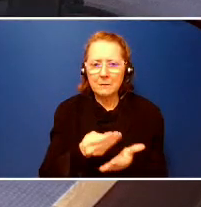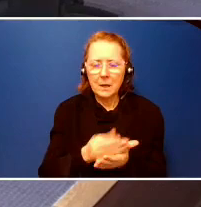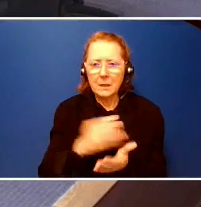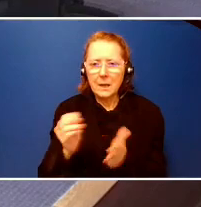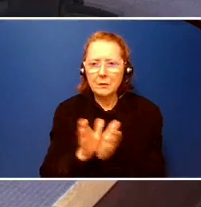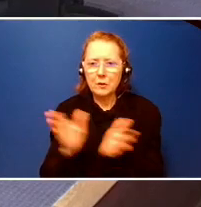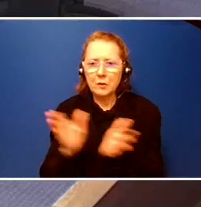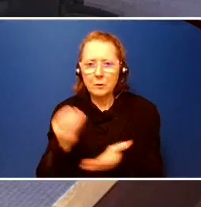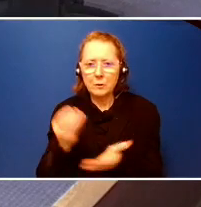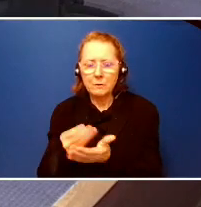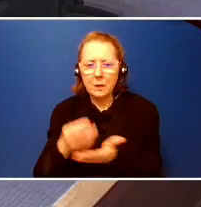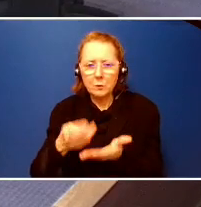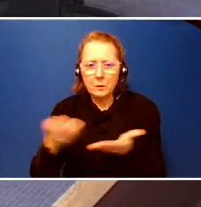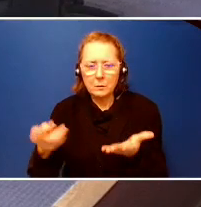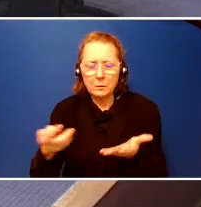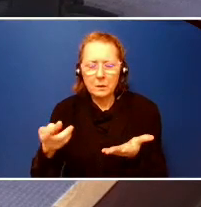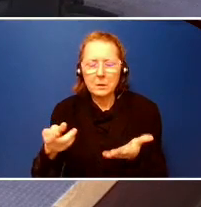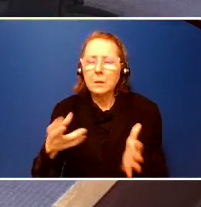expenditure